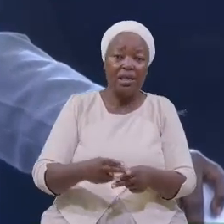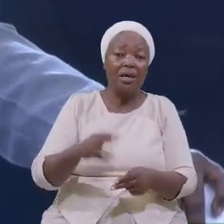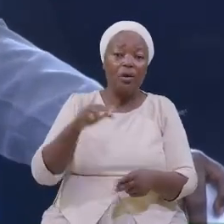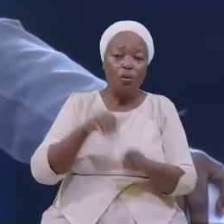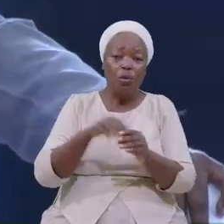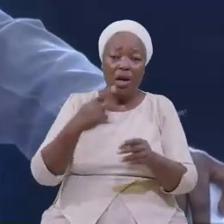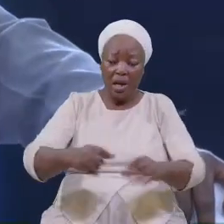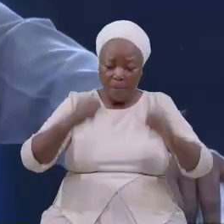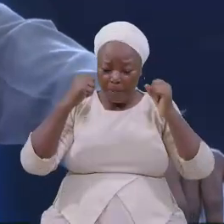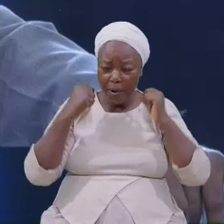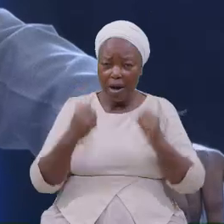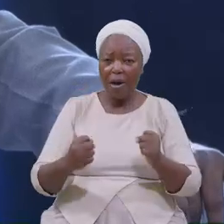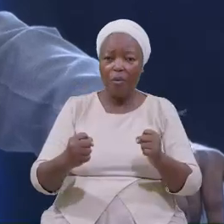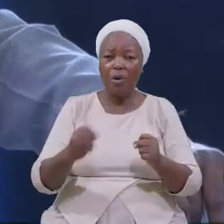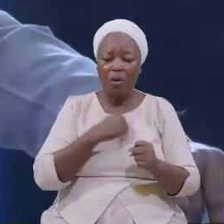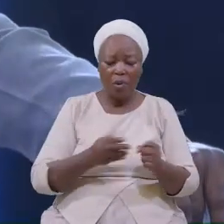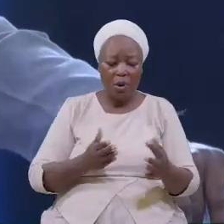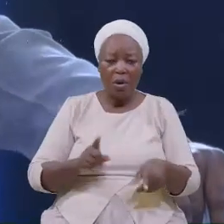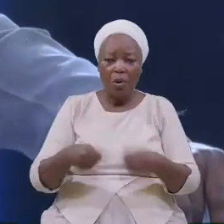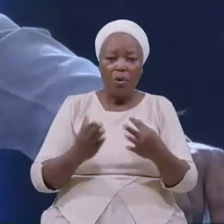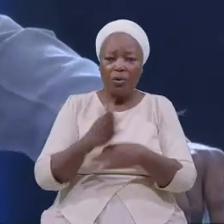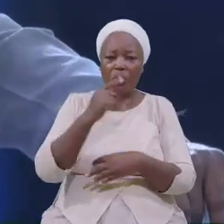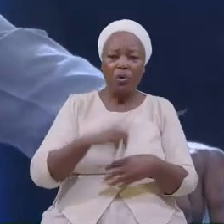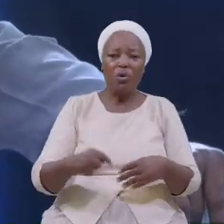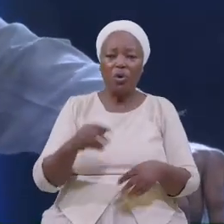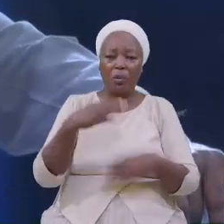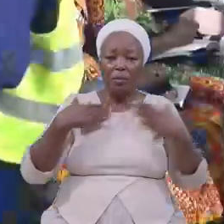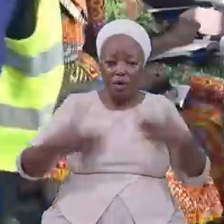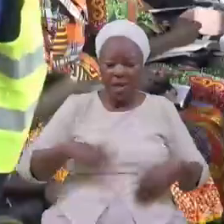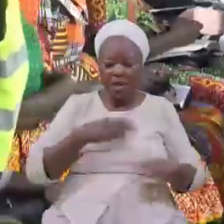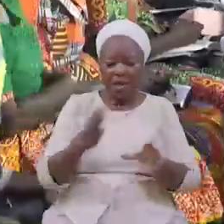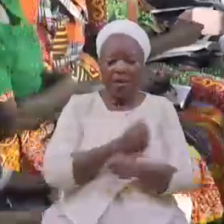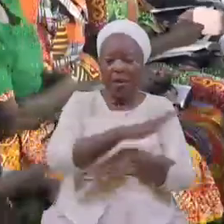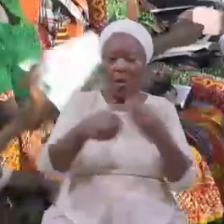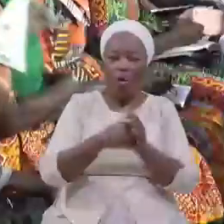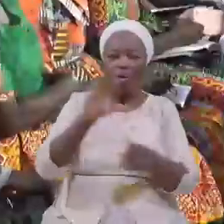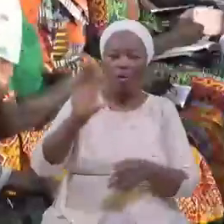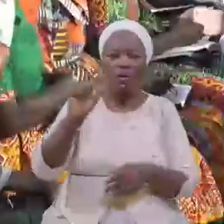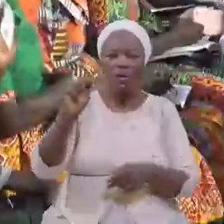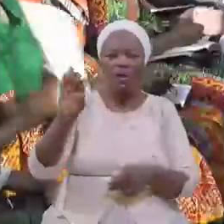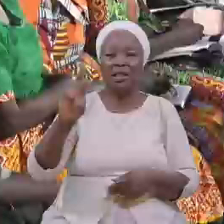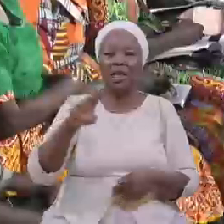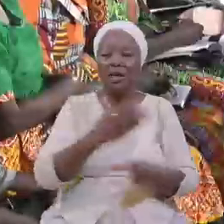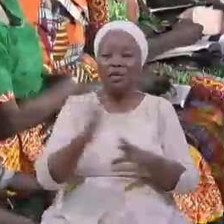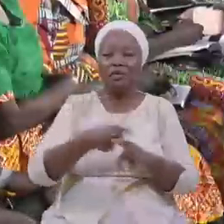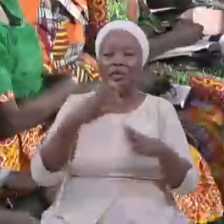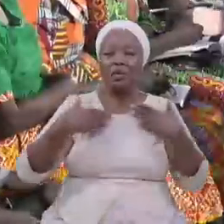with his power, will pass through your hand and take all cancer away from your body.